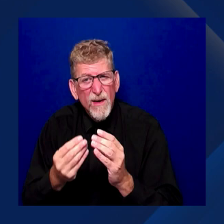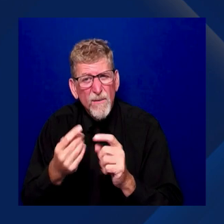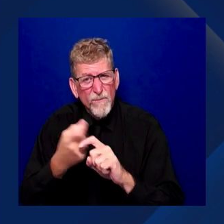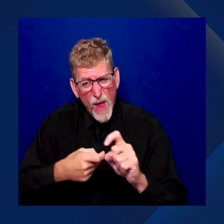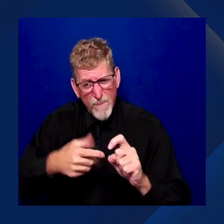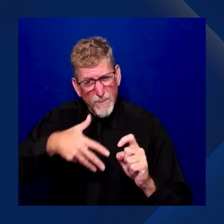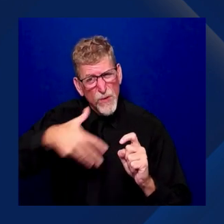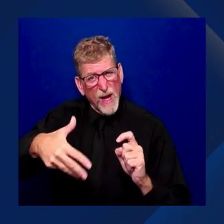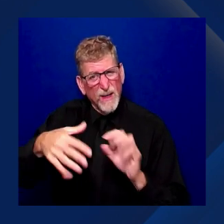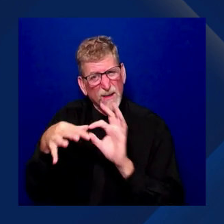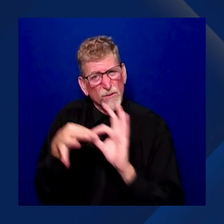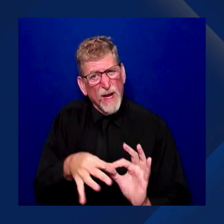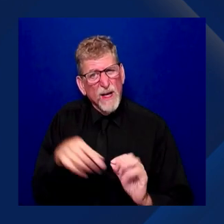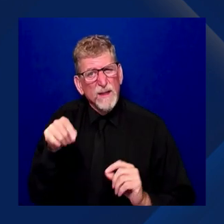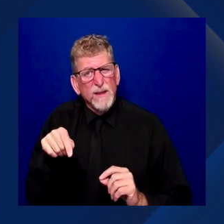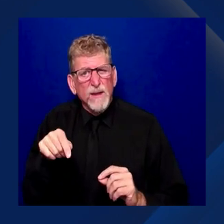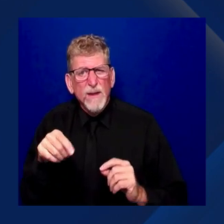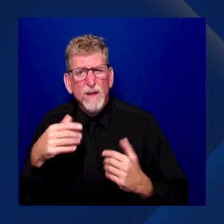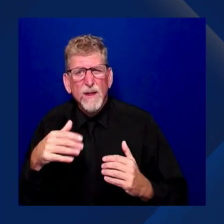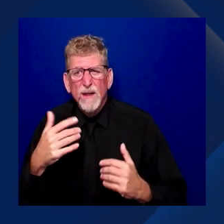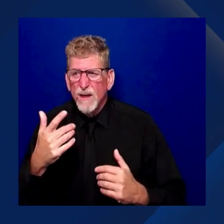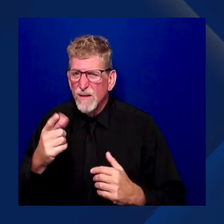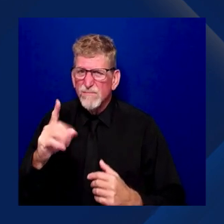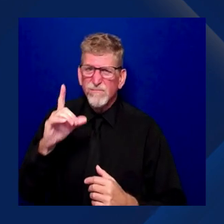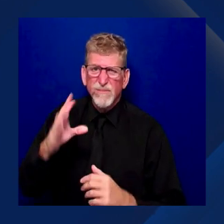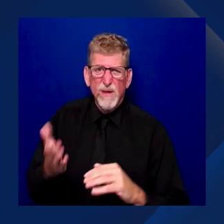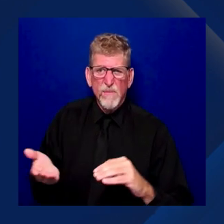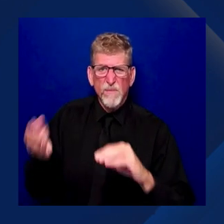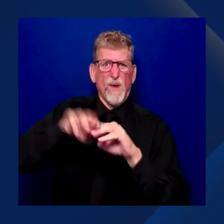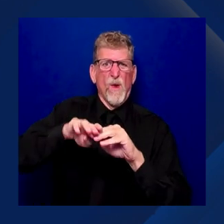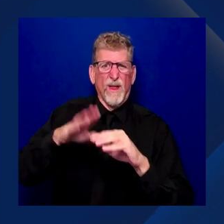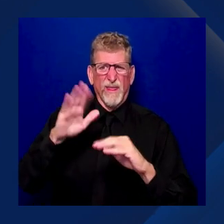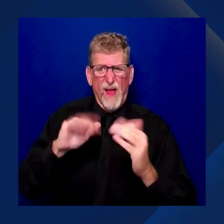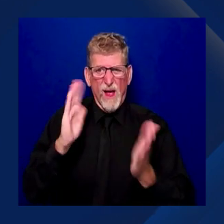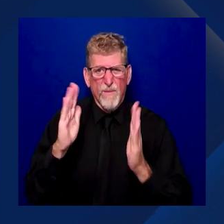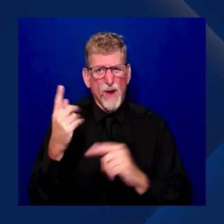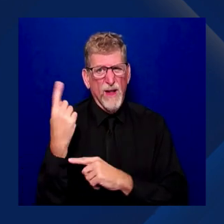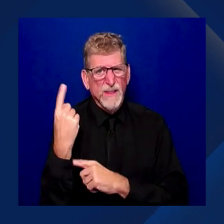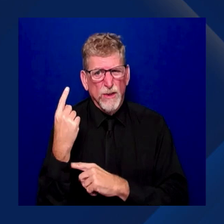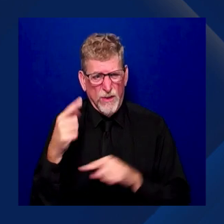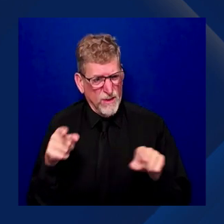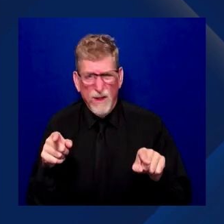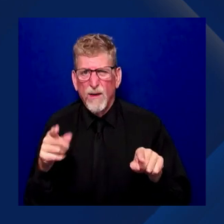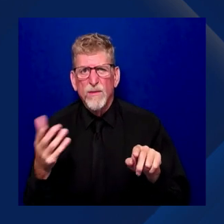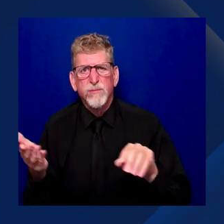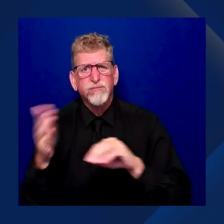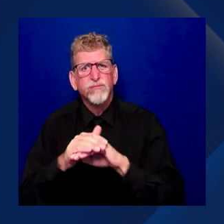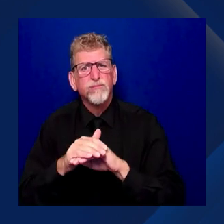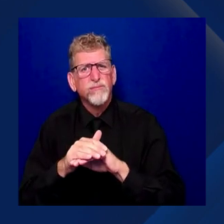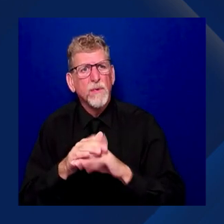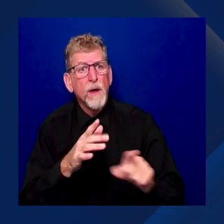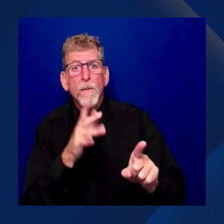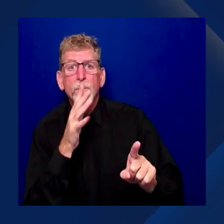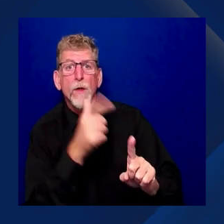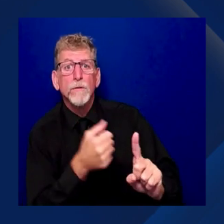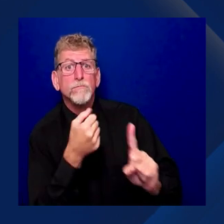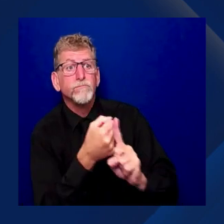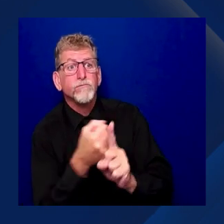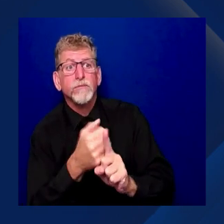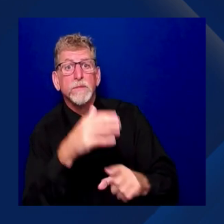the year before that. And the maternal death rate for Black women was 2.5 times higher than for white